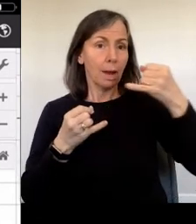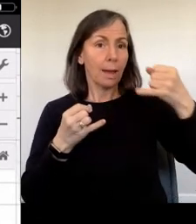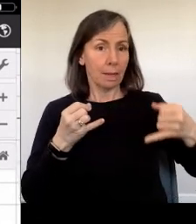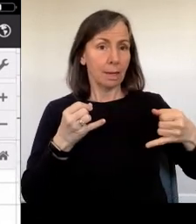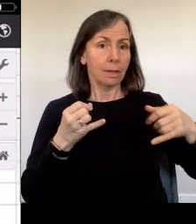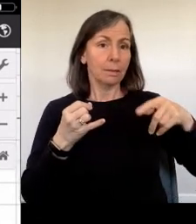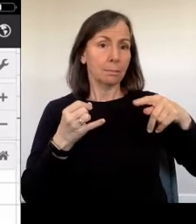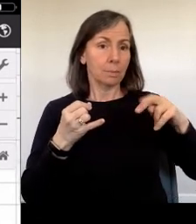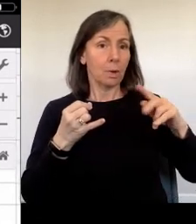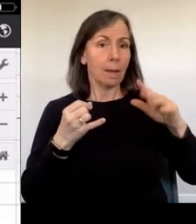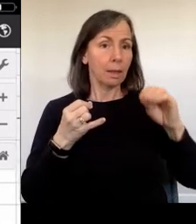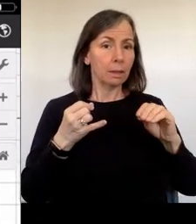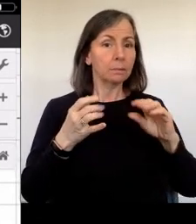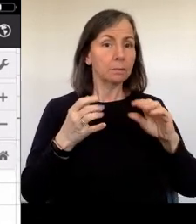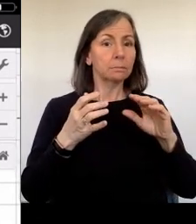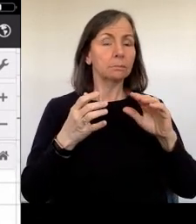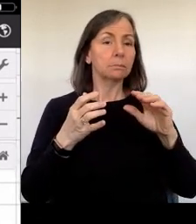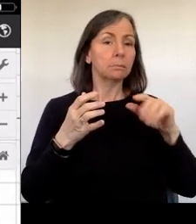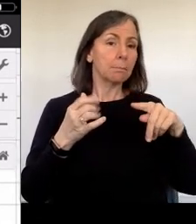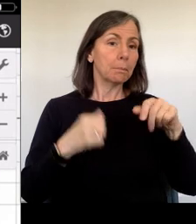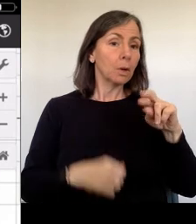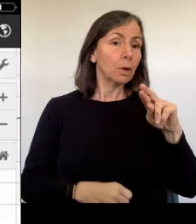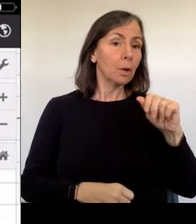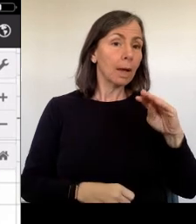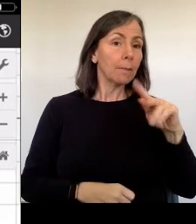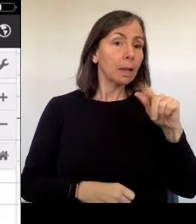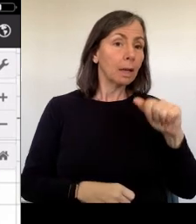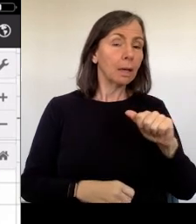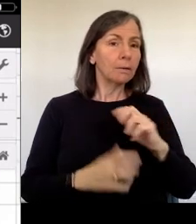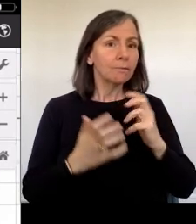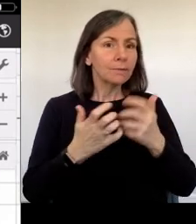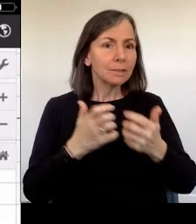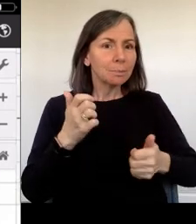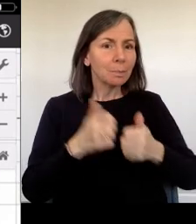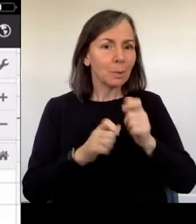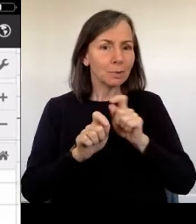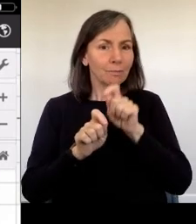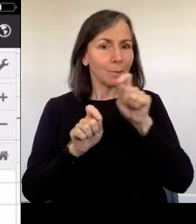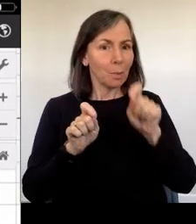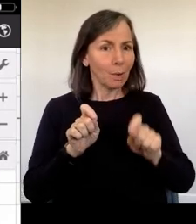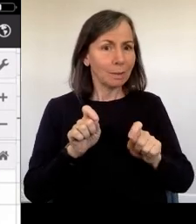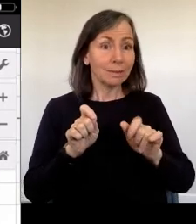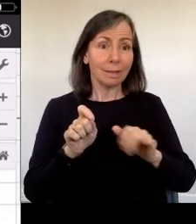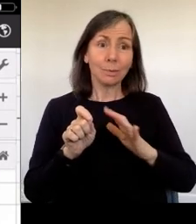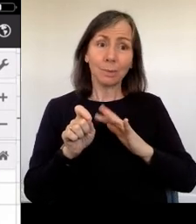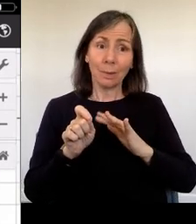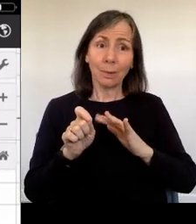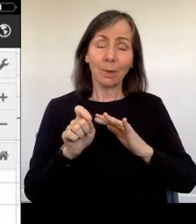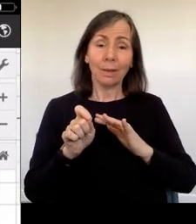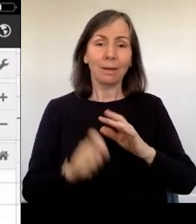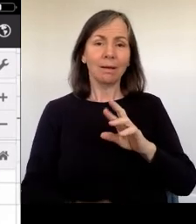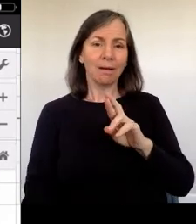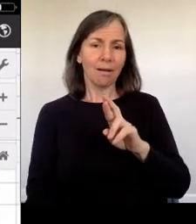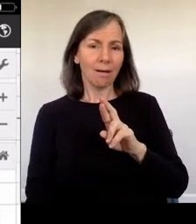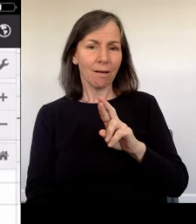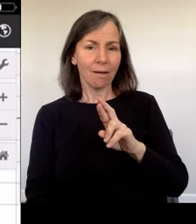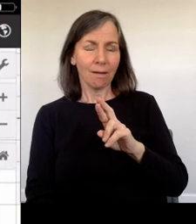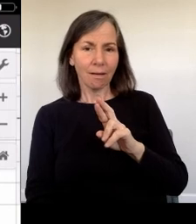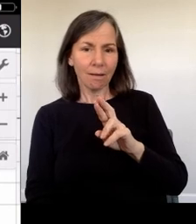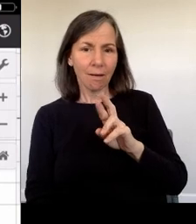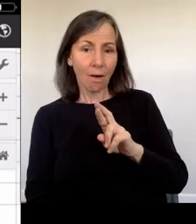most of your points, which I think is super cool. this r squared number tells